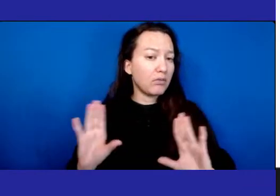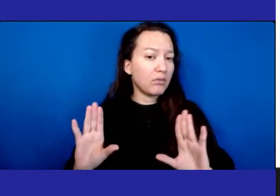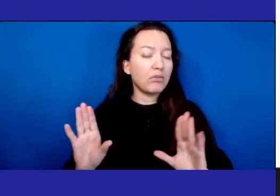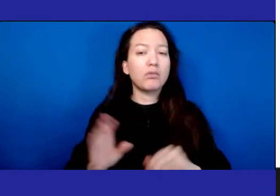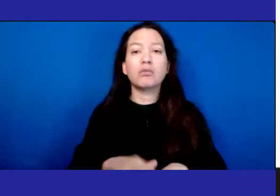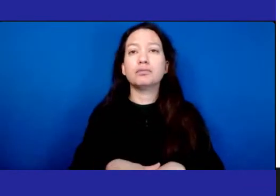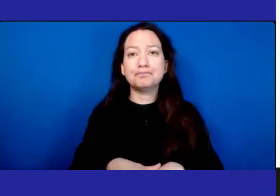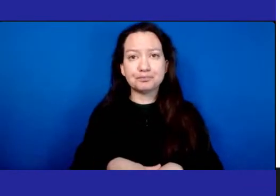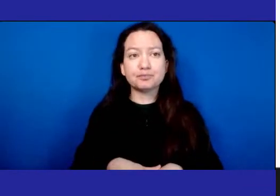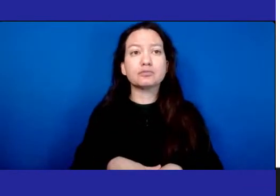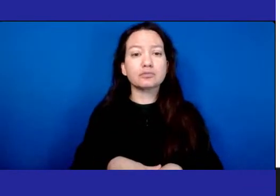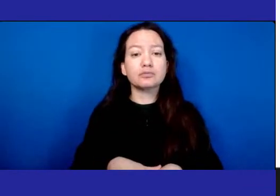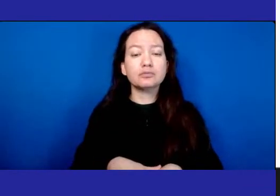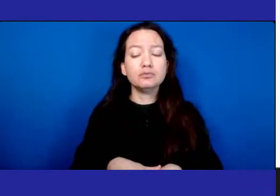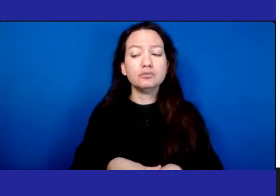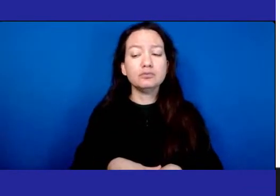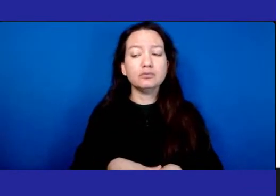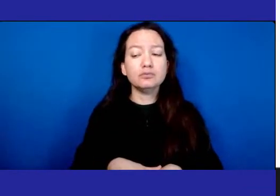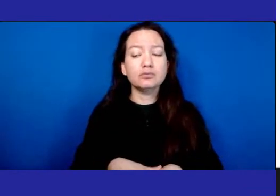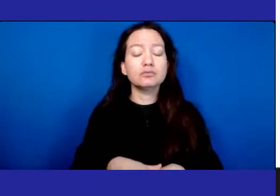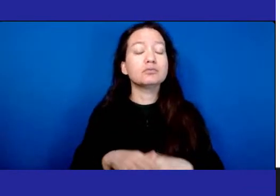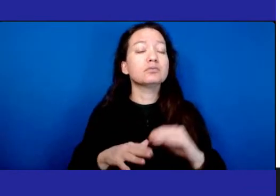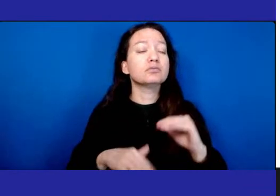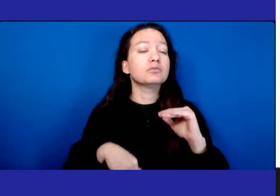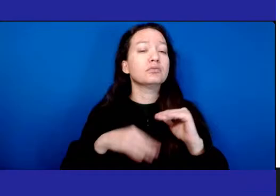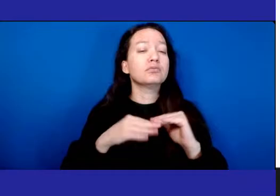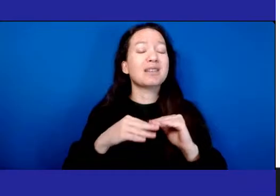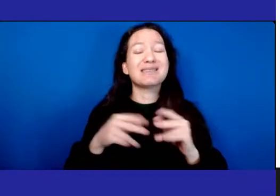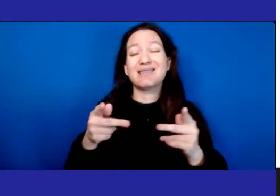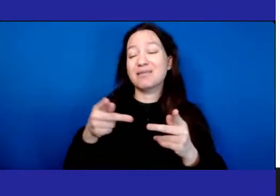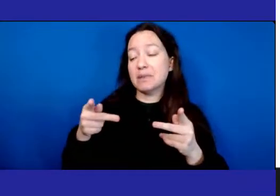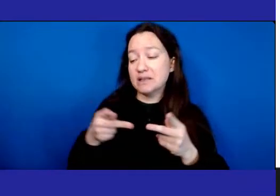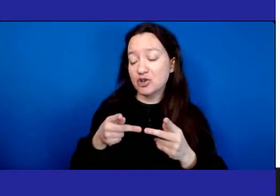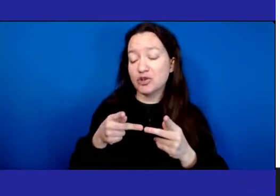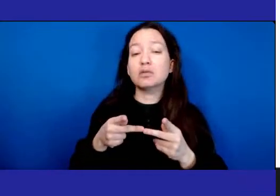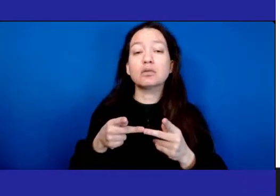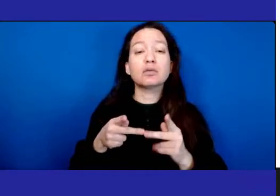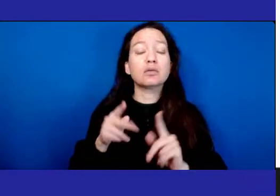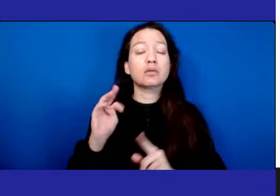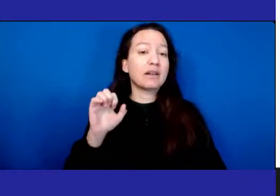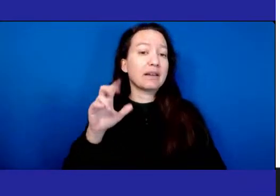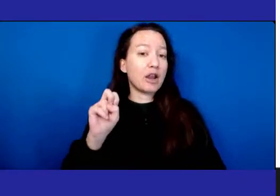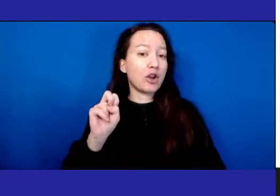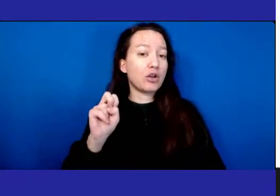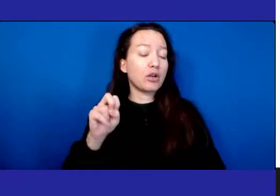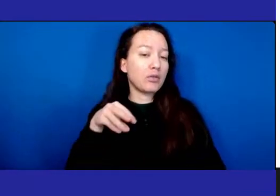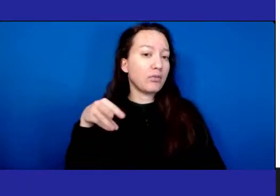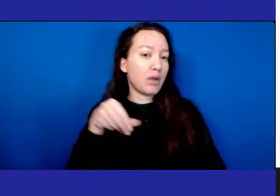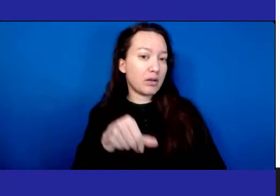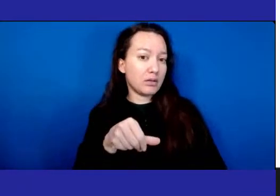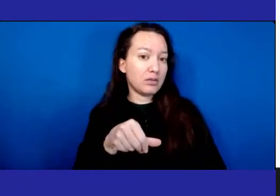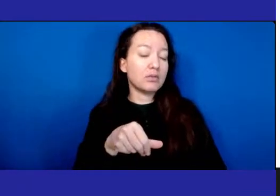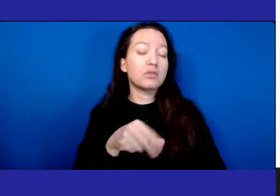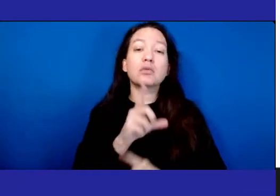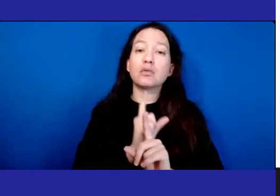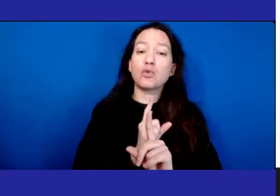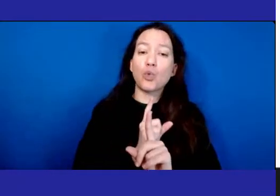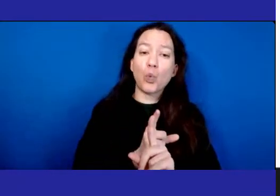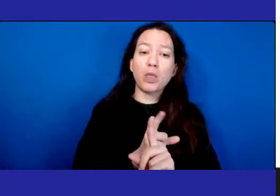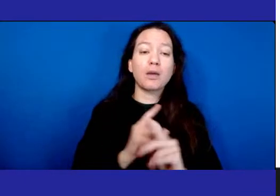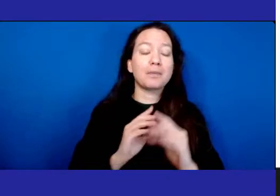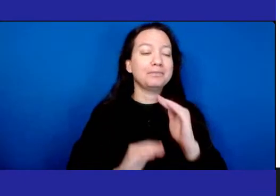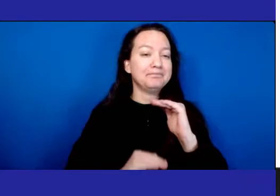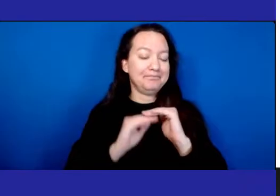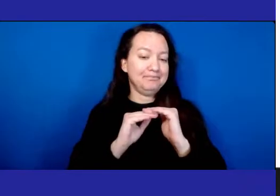means that it's a maximum of positions that Medicare will fund. So our goal is to